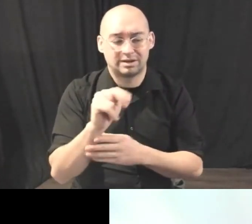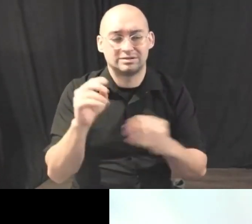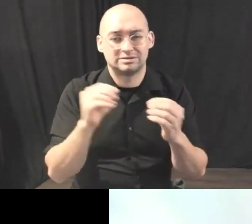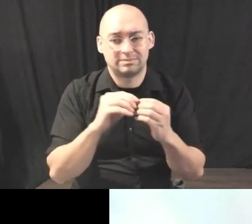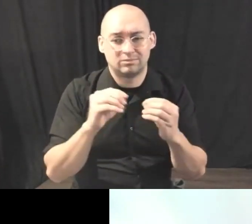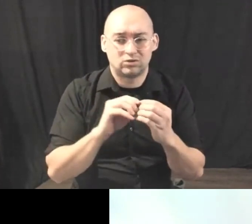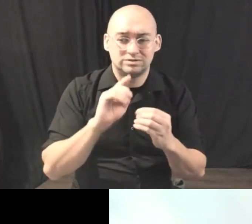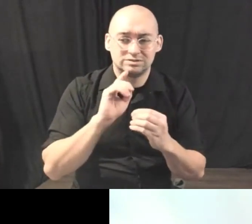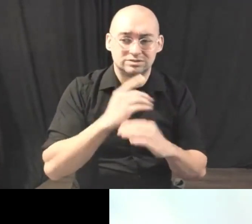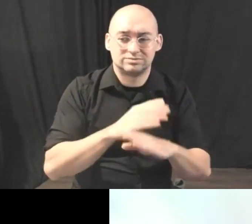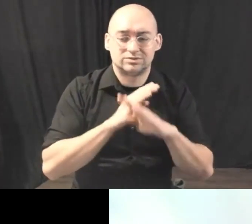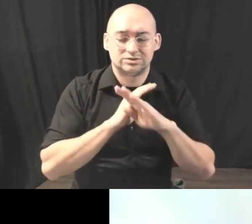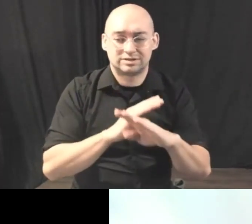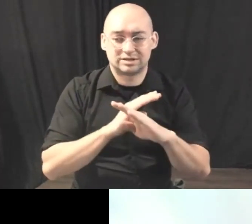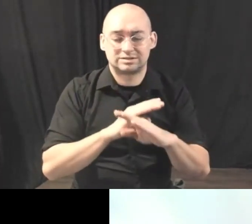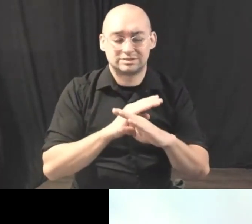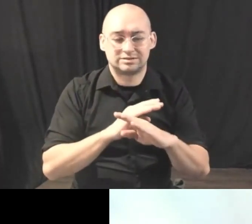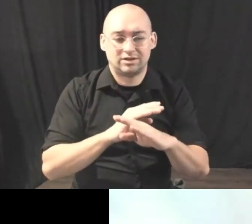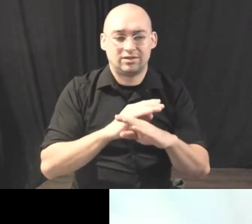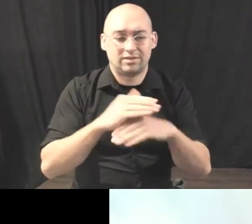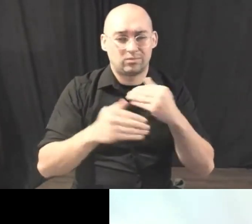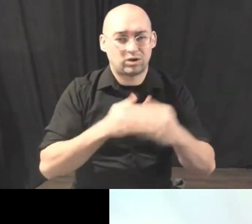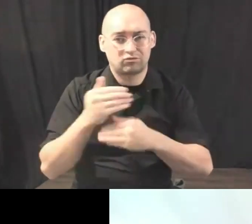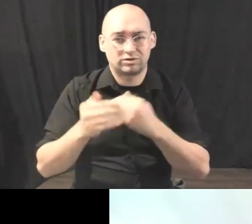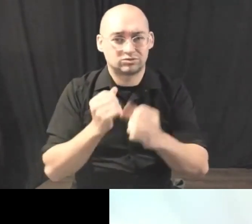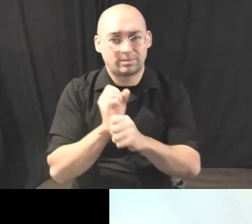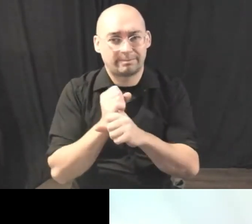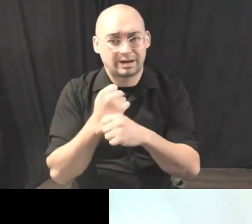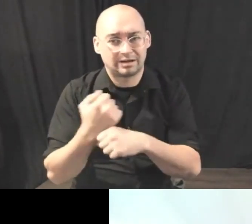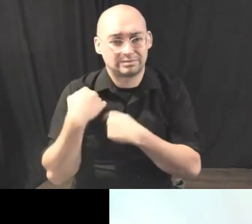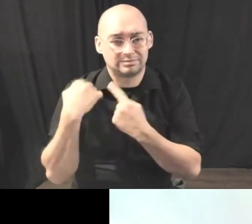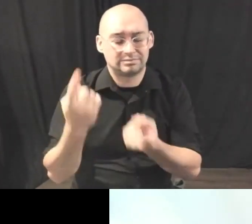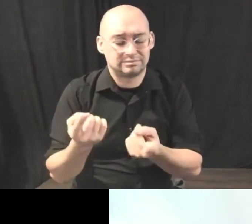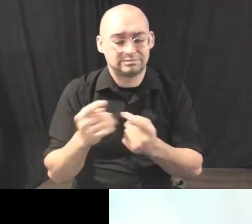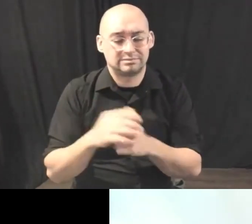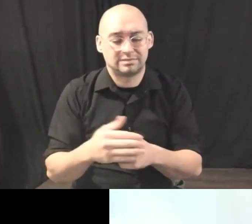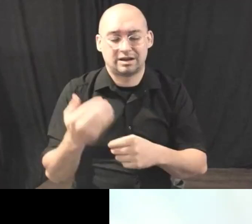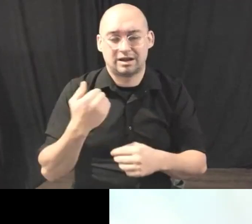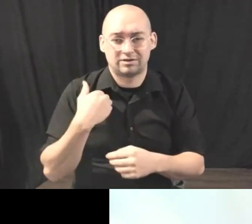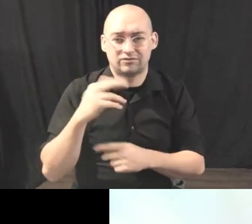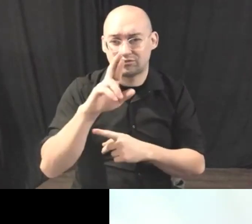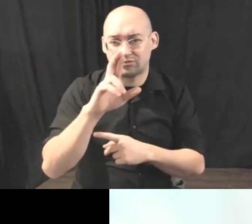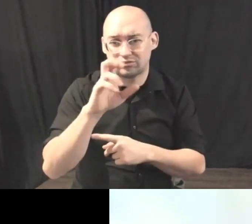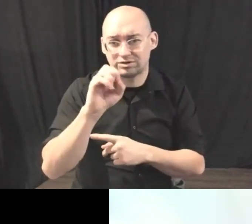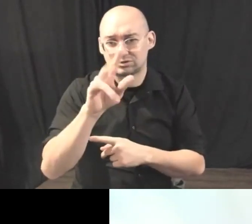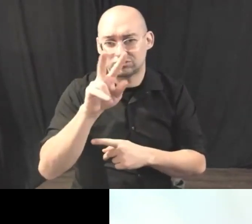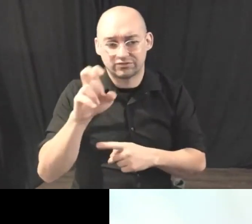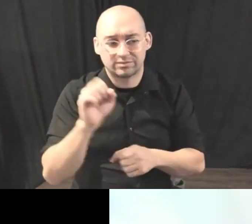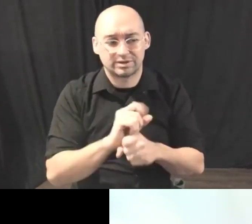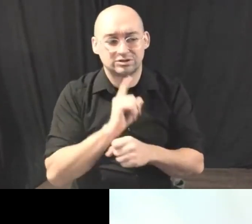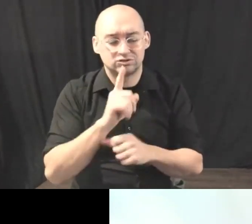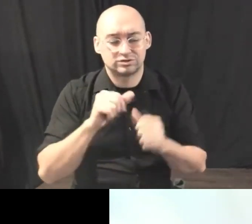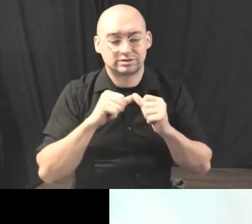against the progress that we've made thus far. So, having the resolve, making sure we continue, really critical.